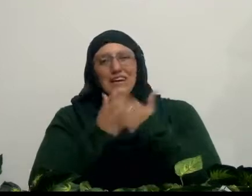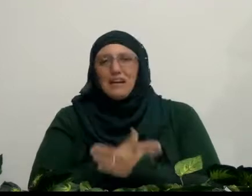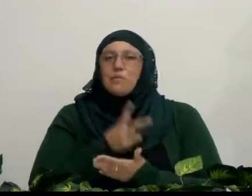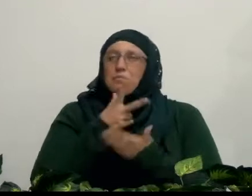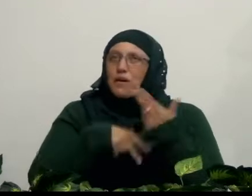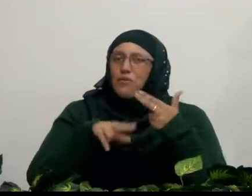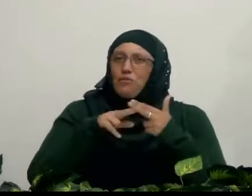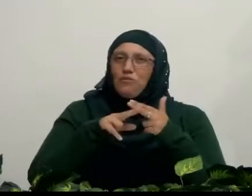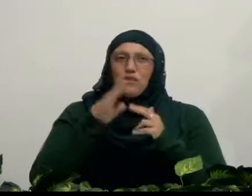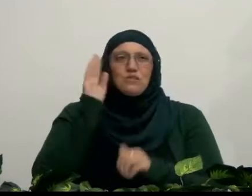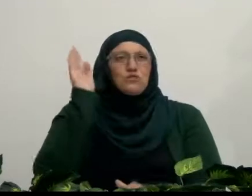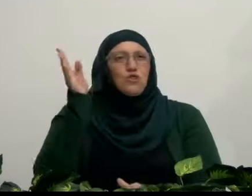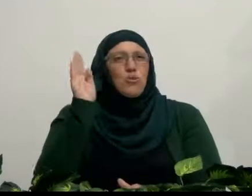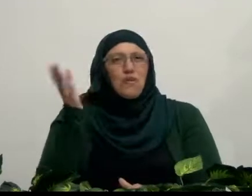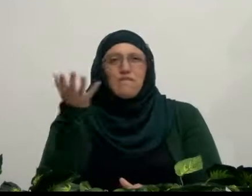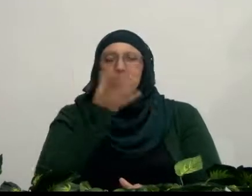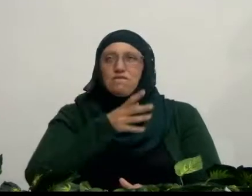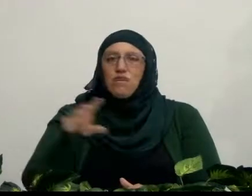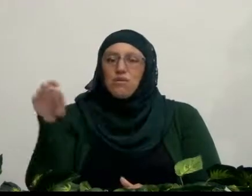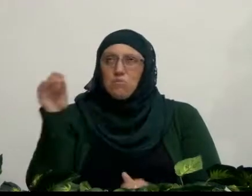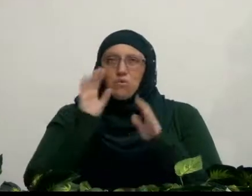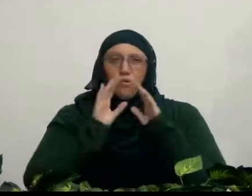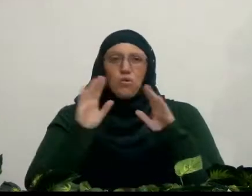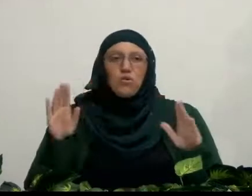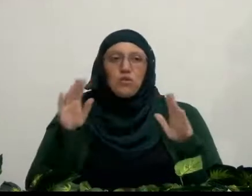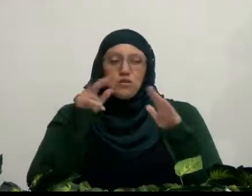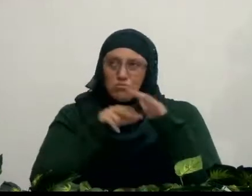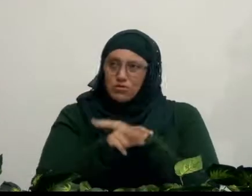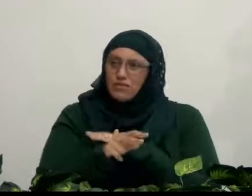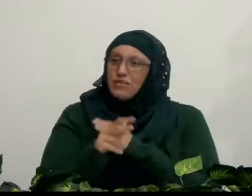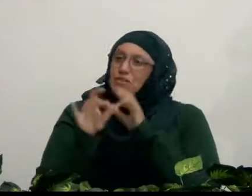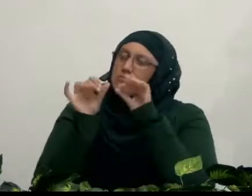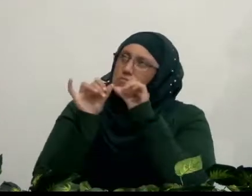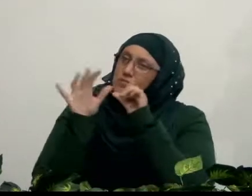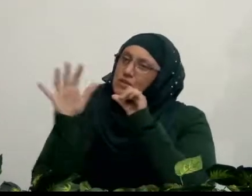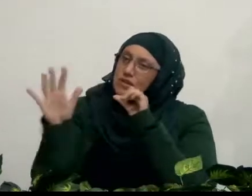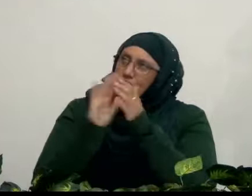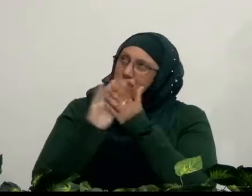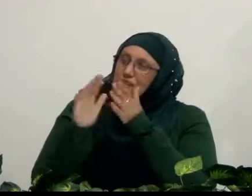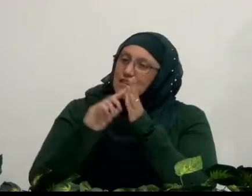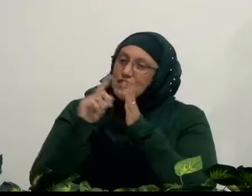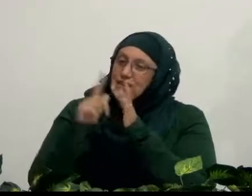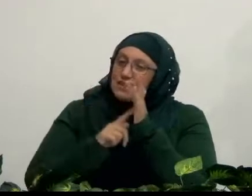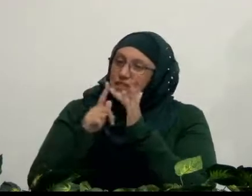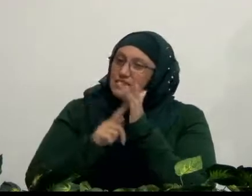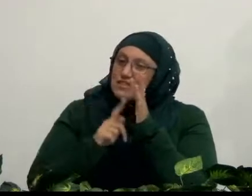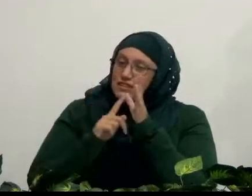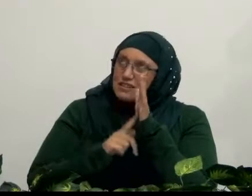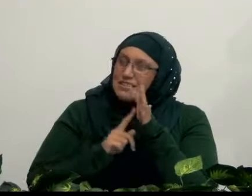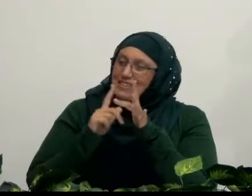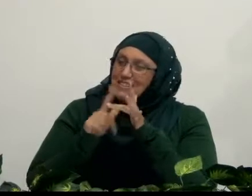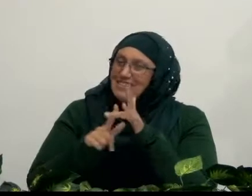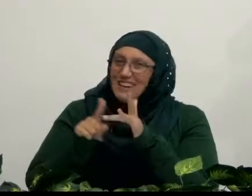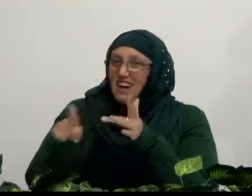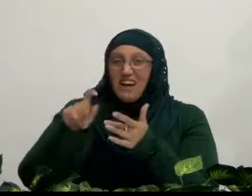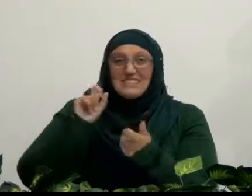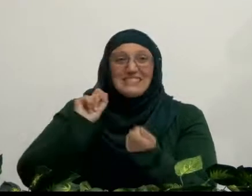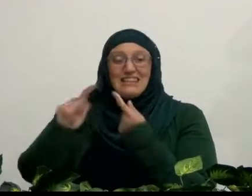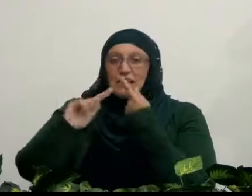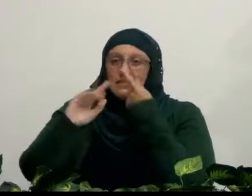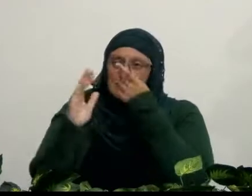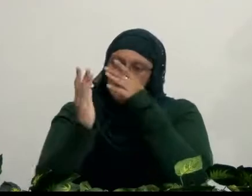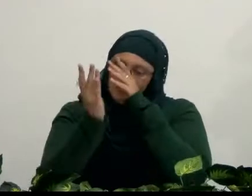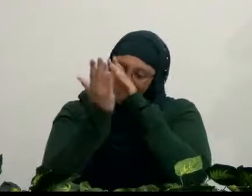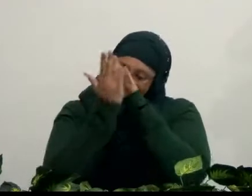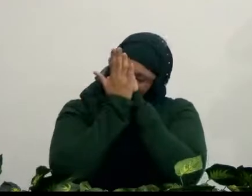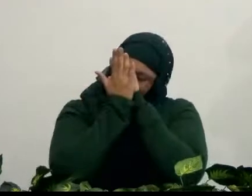Holy Prophet that mashallah, brilliantly, Hajali, although I had sent it to him in the last minute, but mashallah, he recited it and read